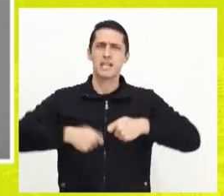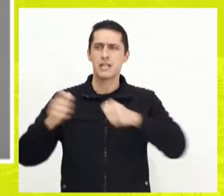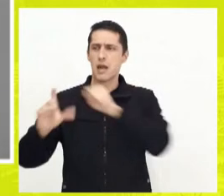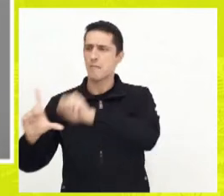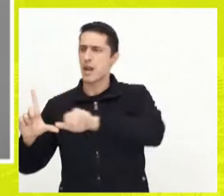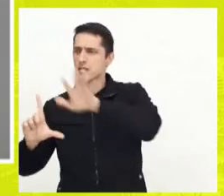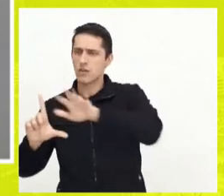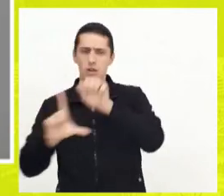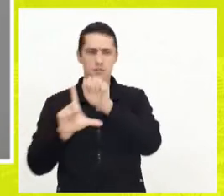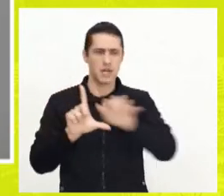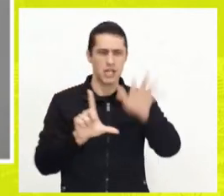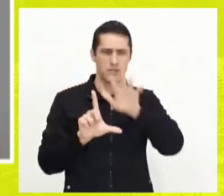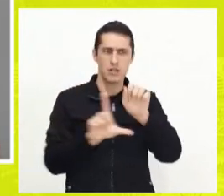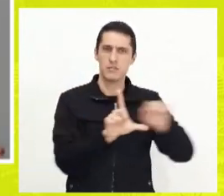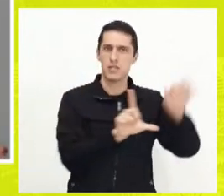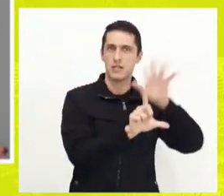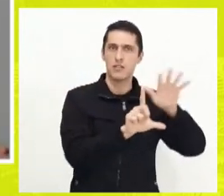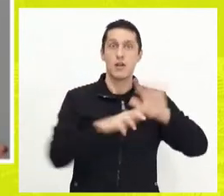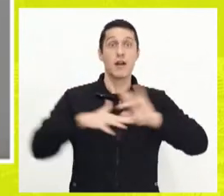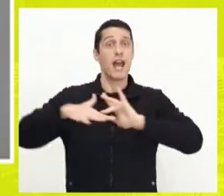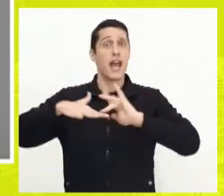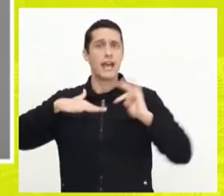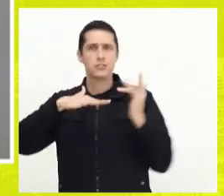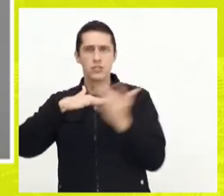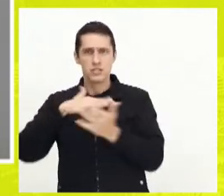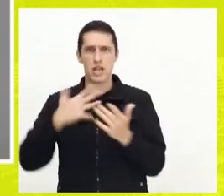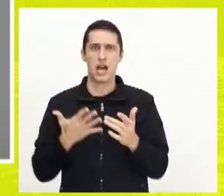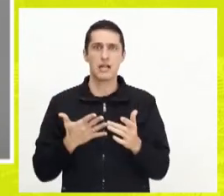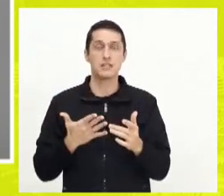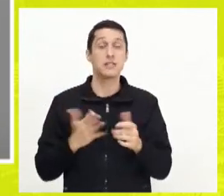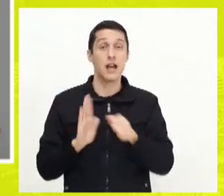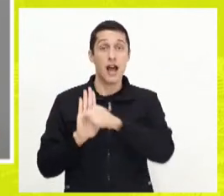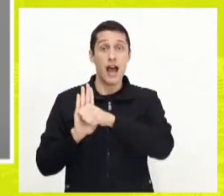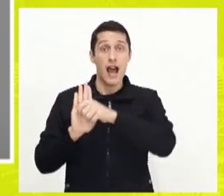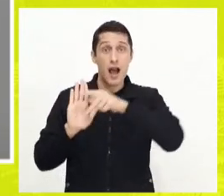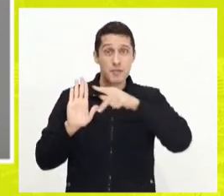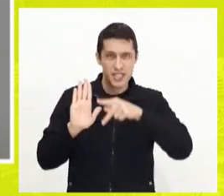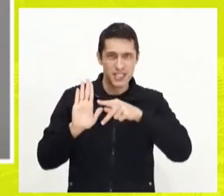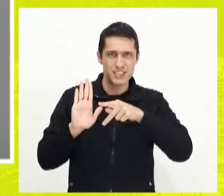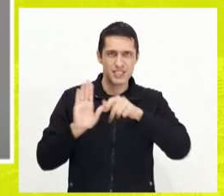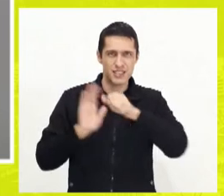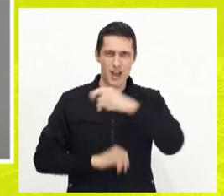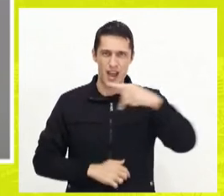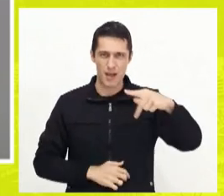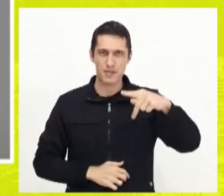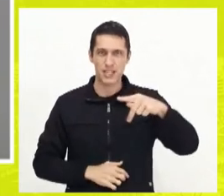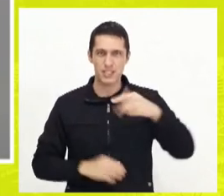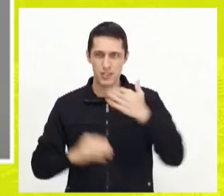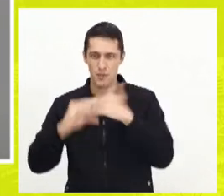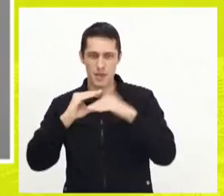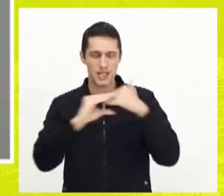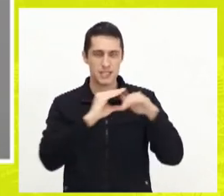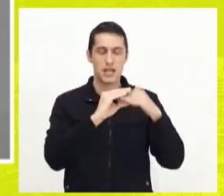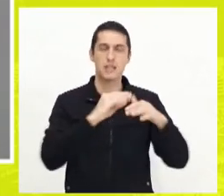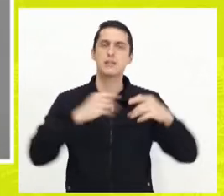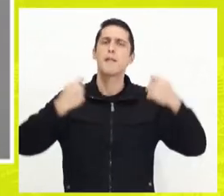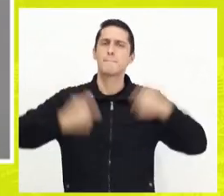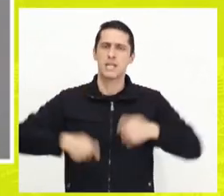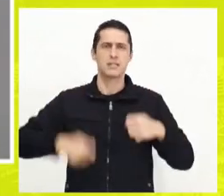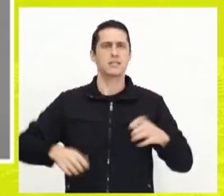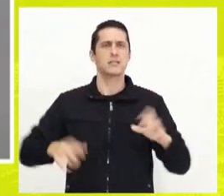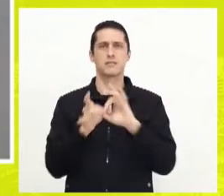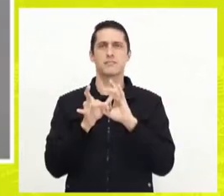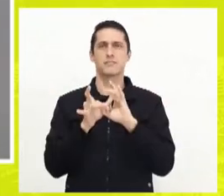information with the explicit work help of social media and text message apps in this